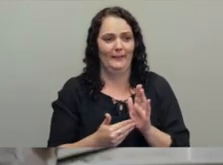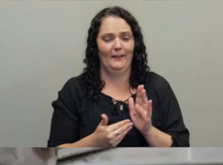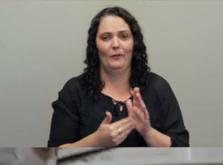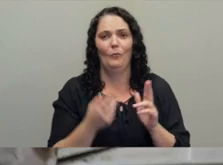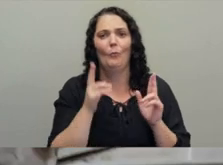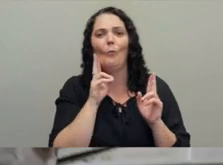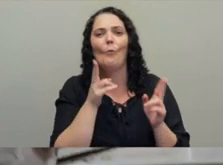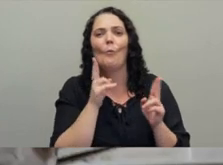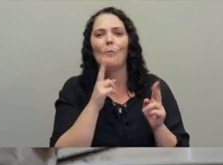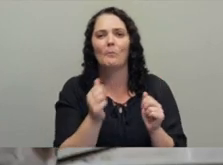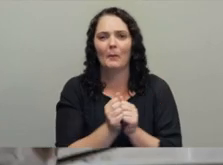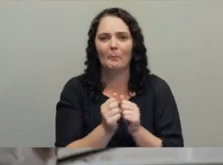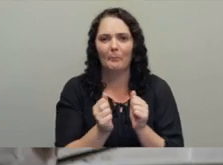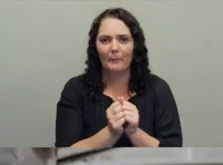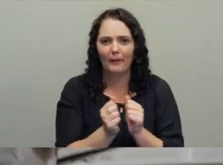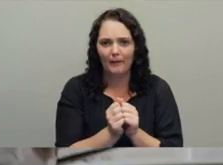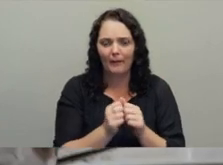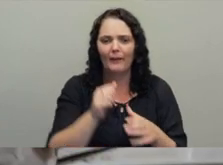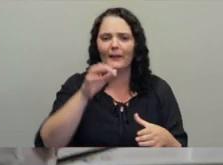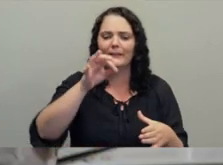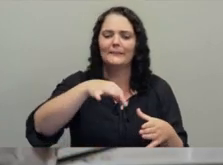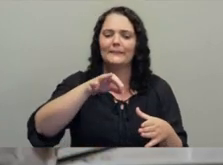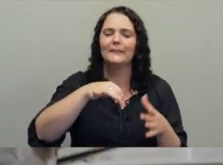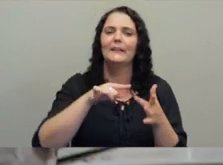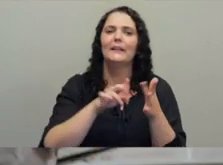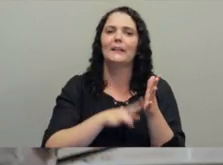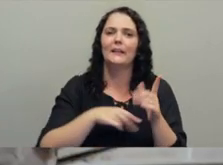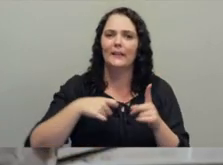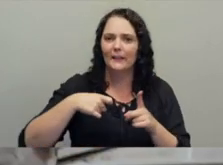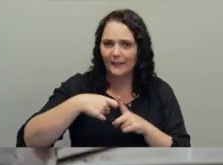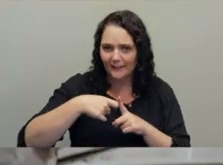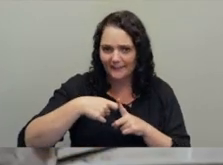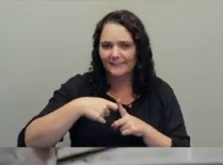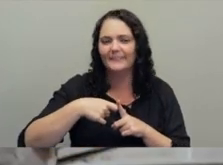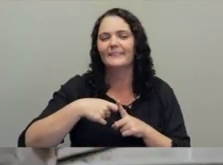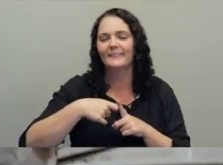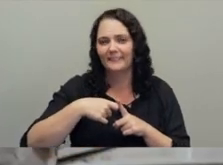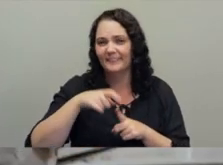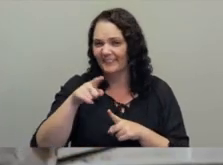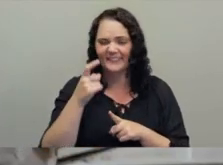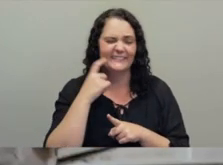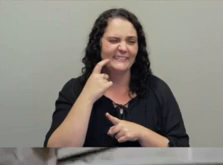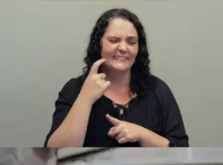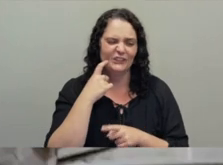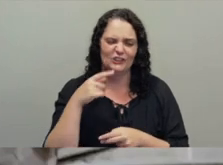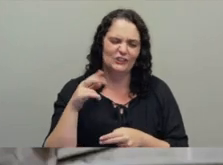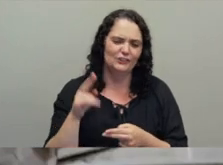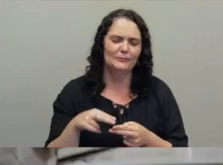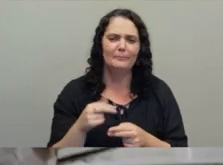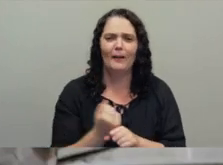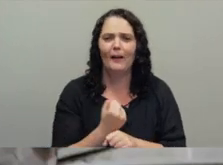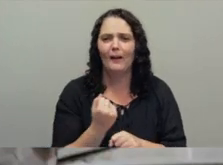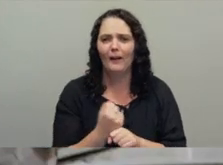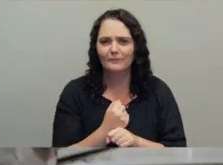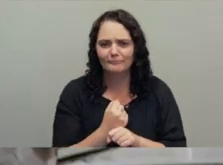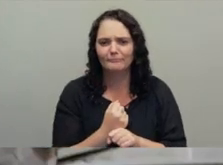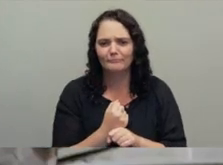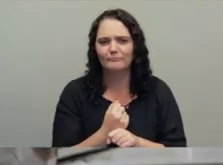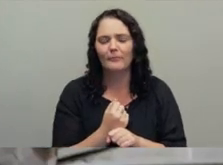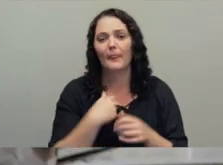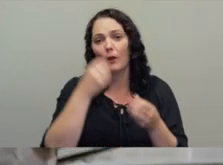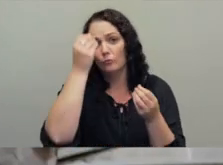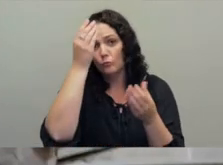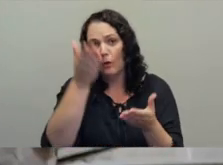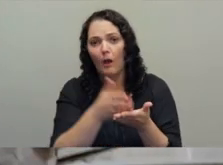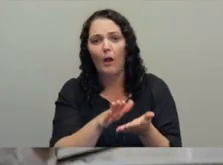paper. We're going to work with a tea-based ink that you can make for a few pennies. We're going to make pens to dip in that ink, and we are